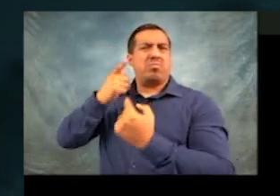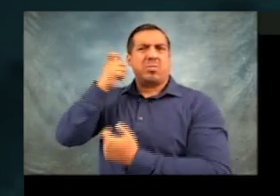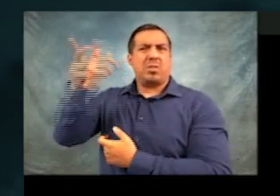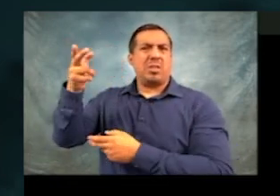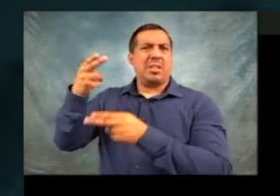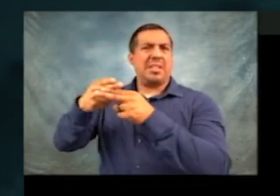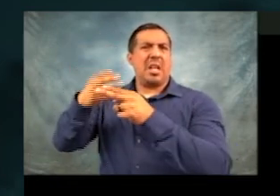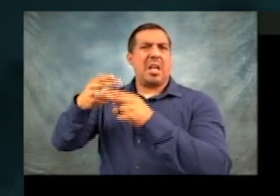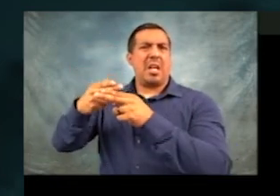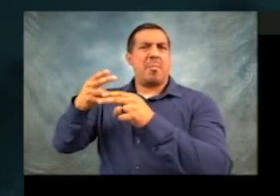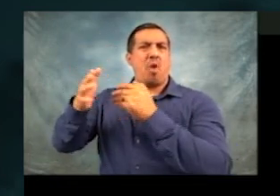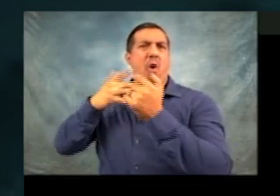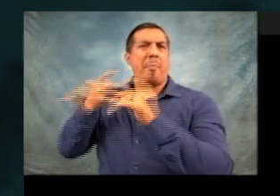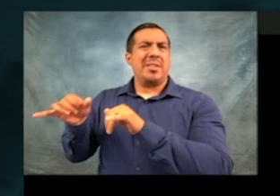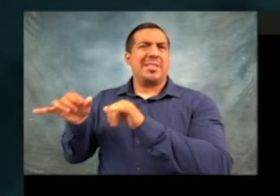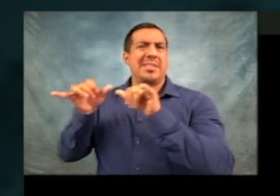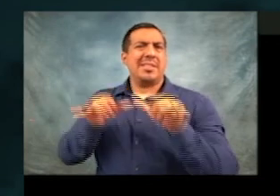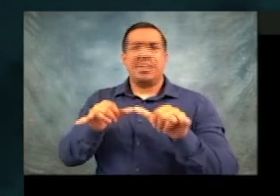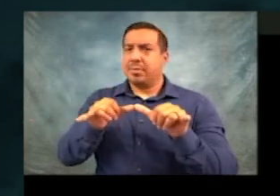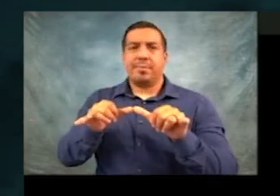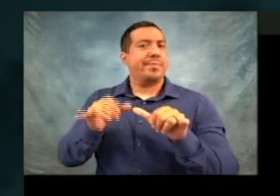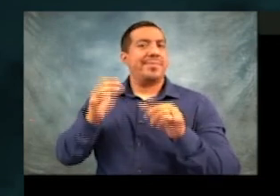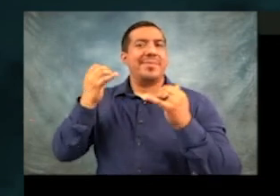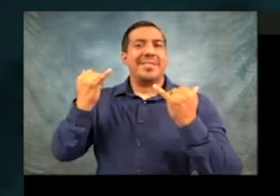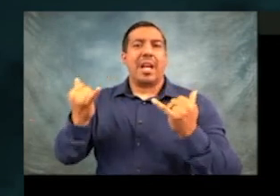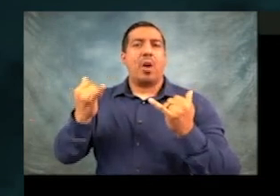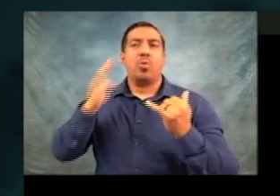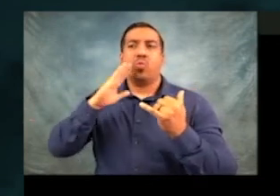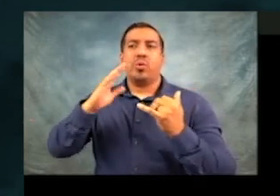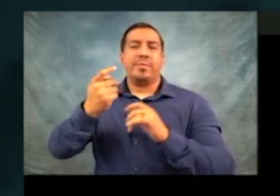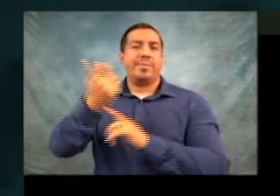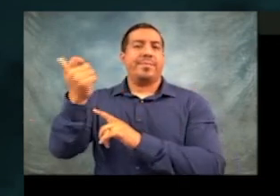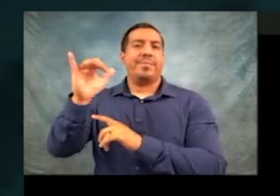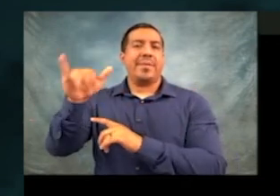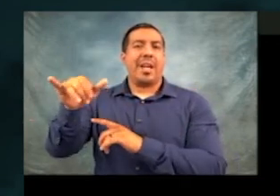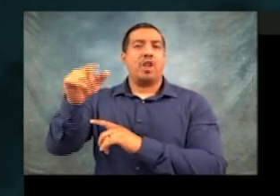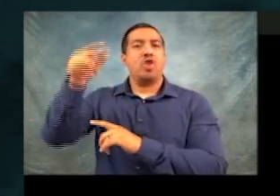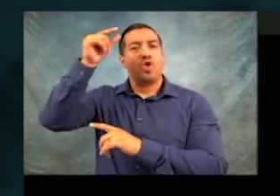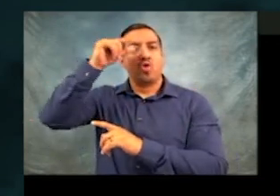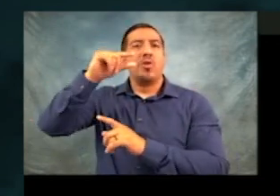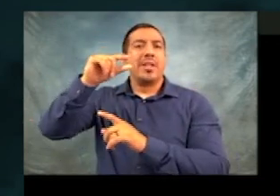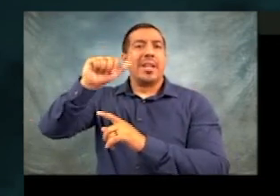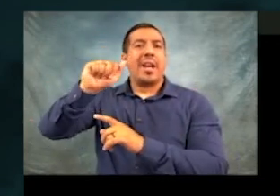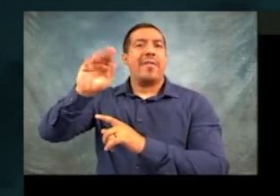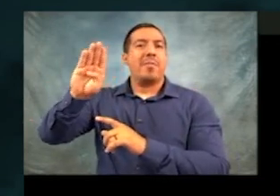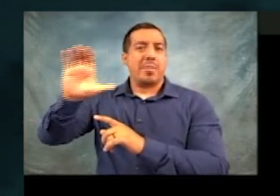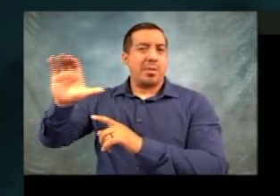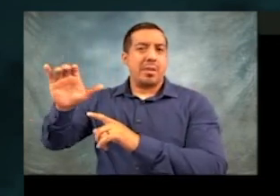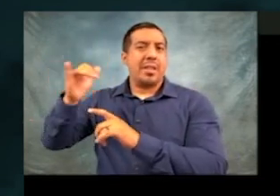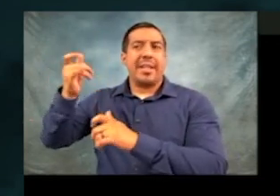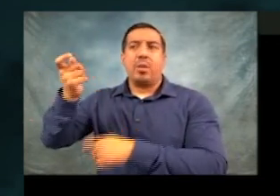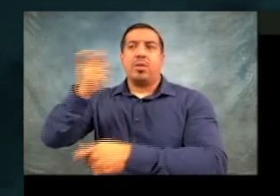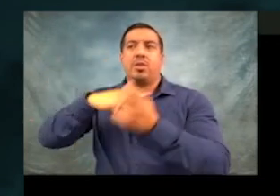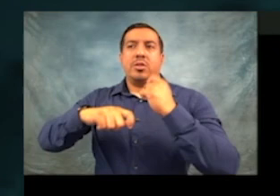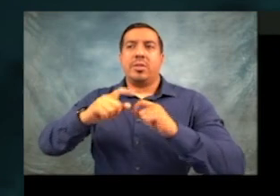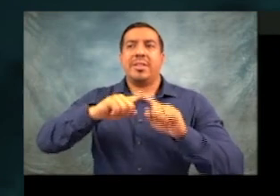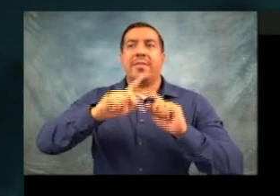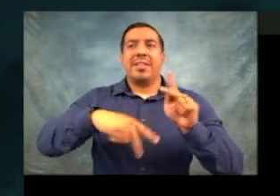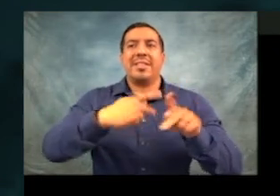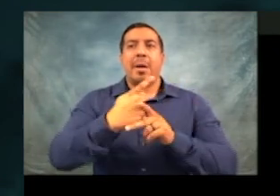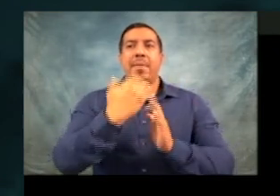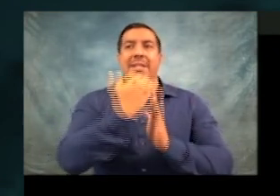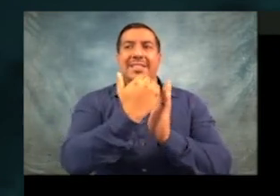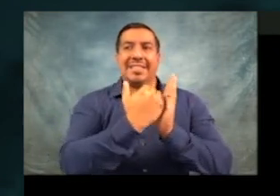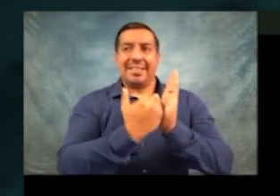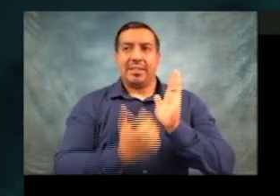sounded similarly. So we're retiring the Greek alphabet, and now we will use an auxiliary list if